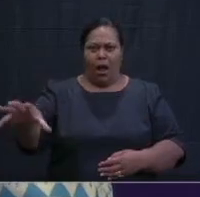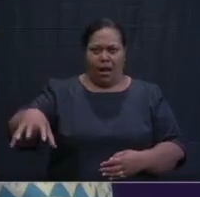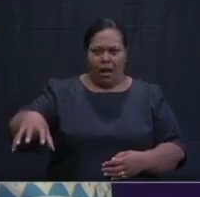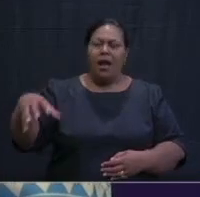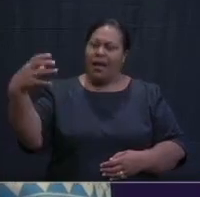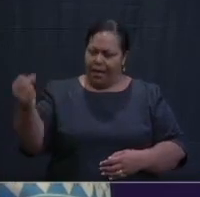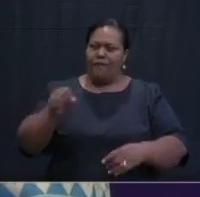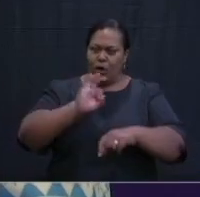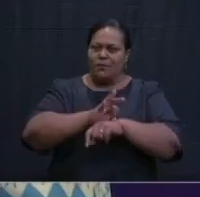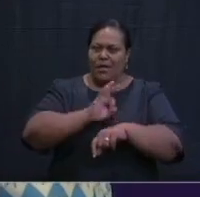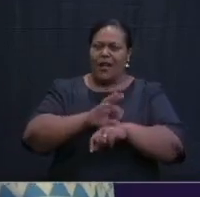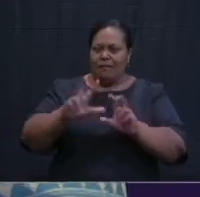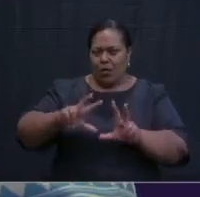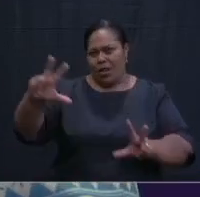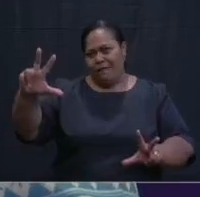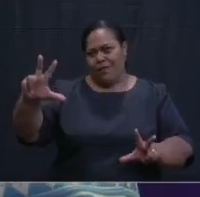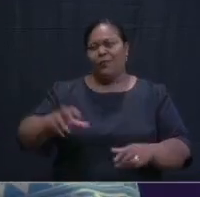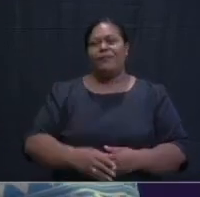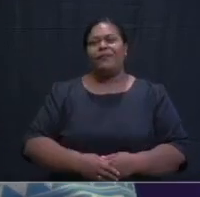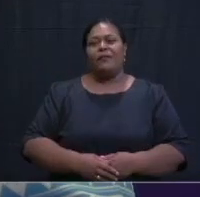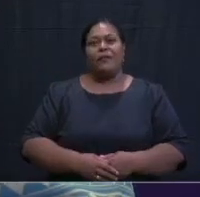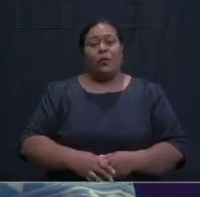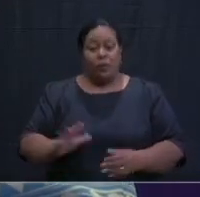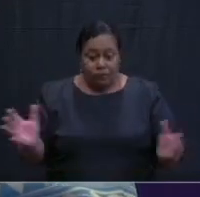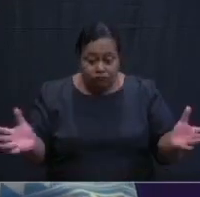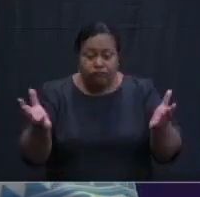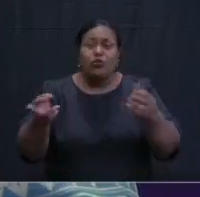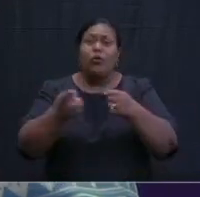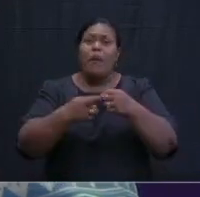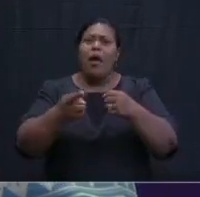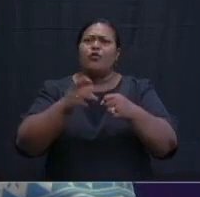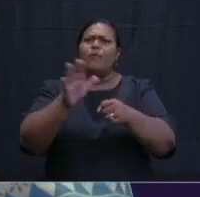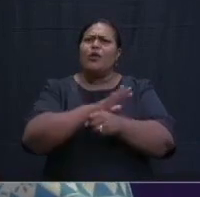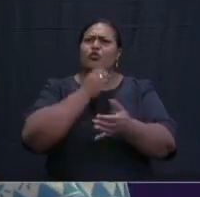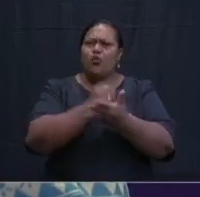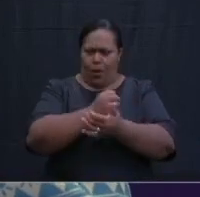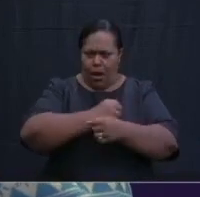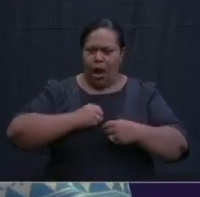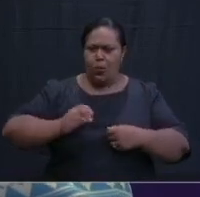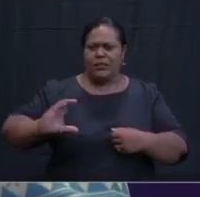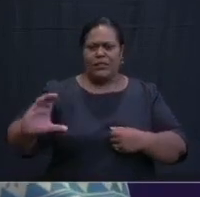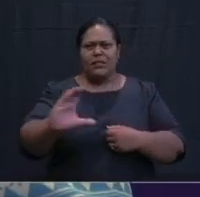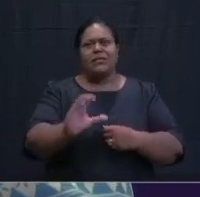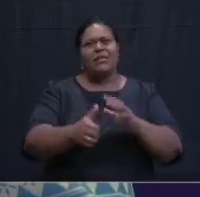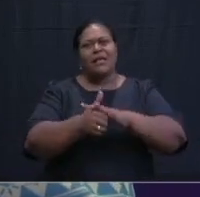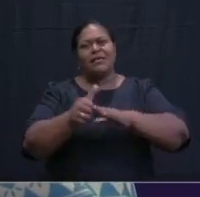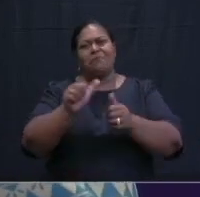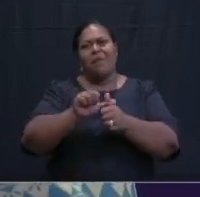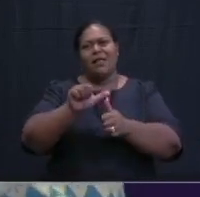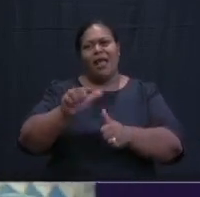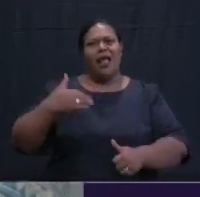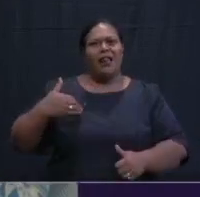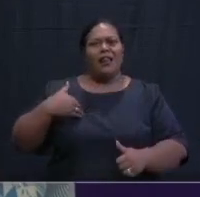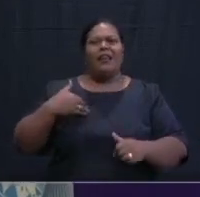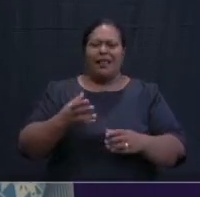Maduata, Wanolevu, to enable our citizens to access better healthcare